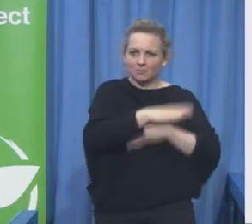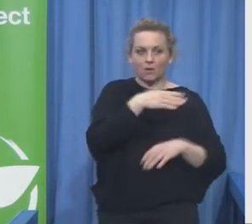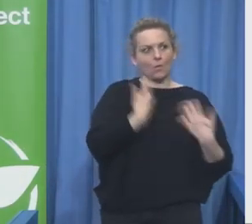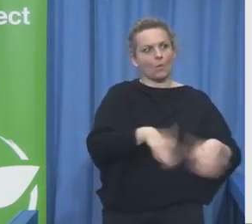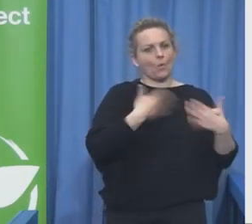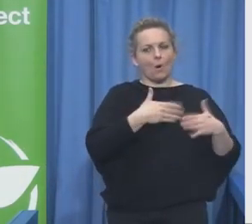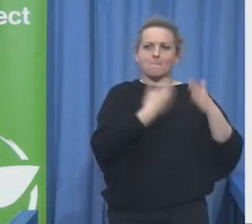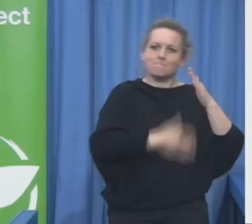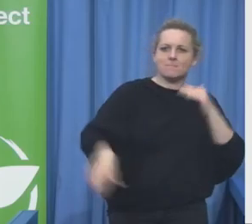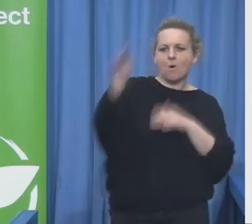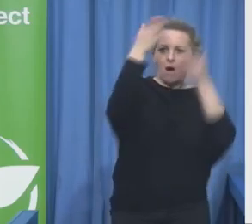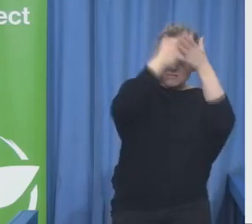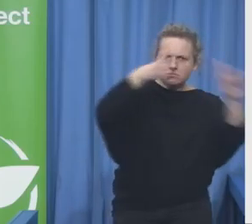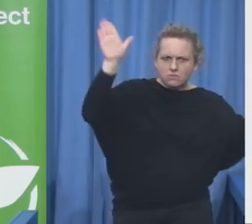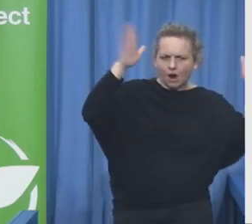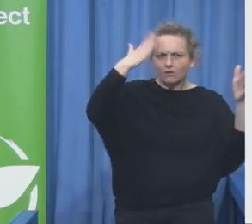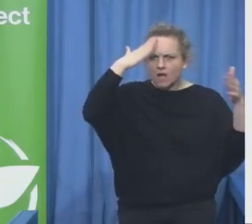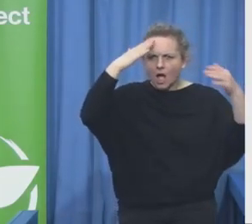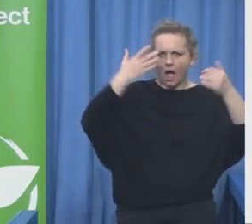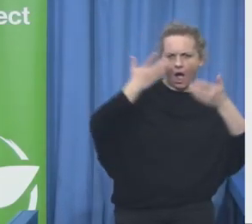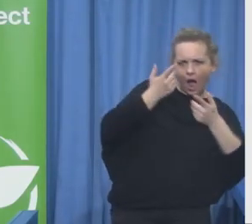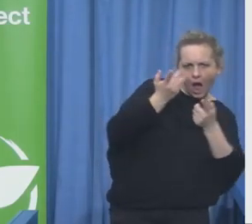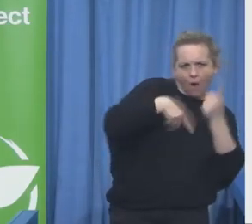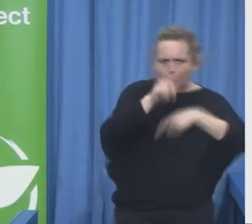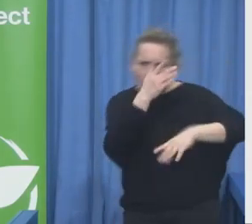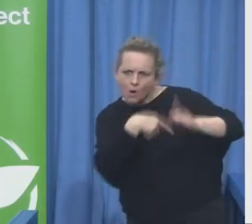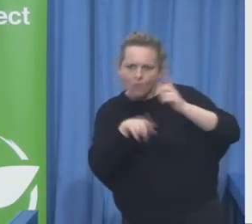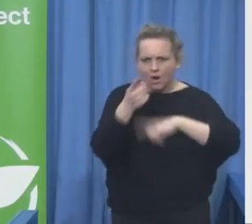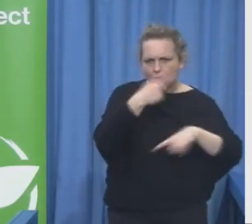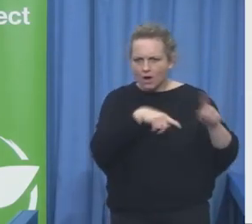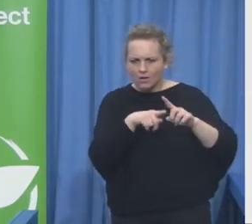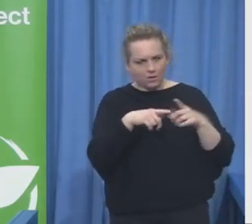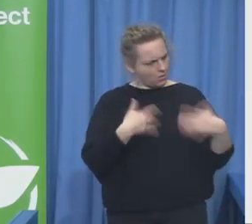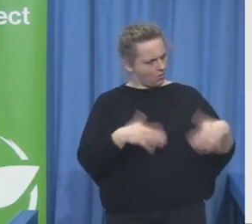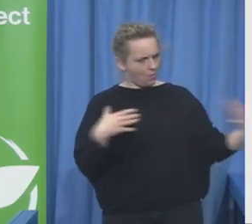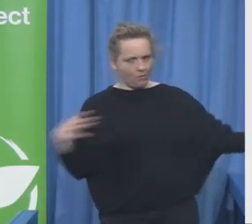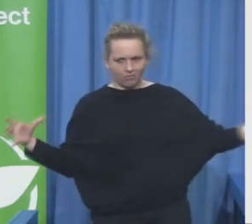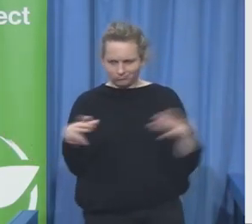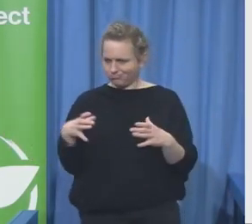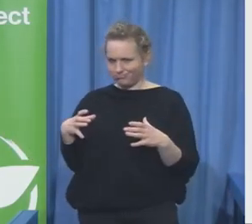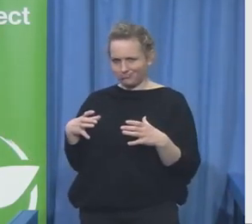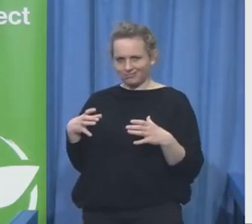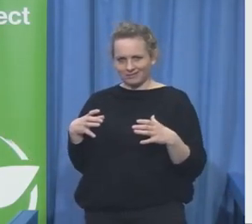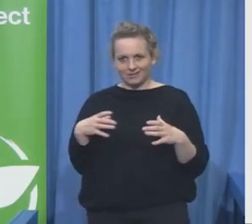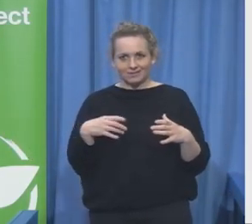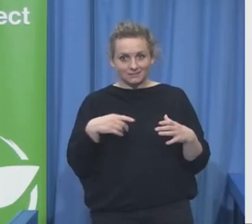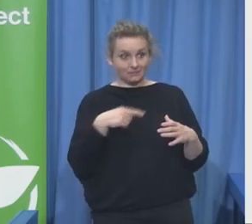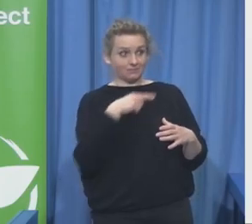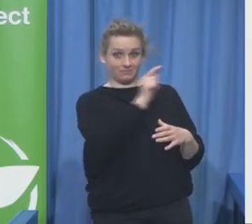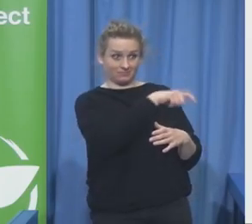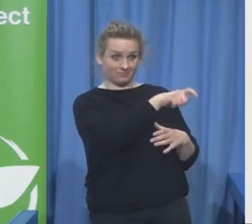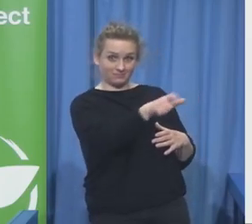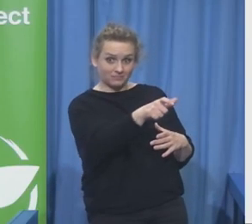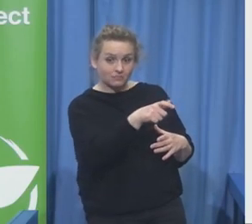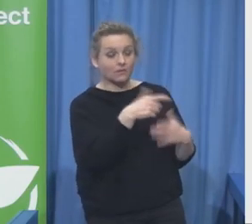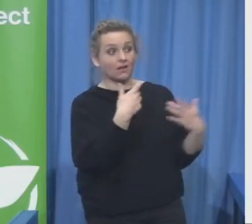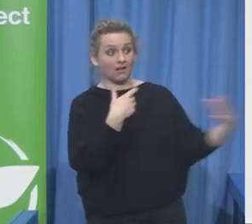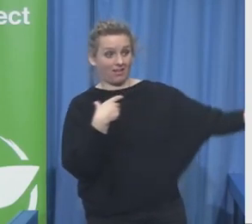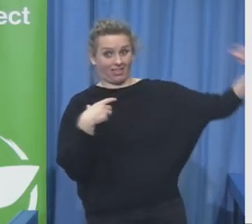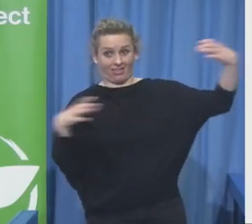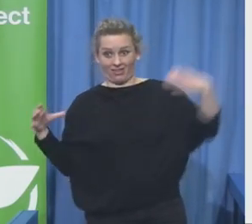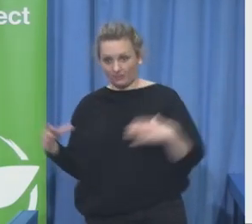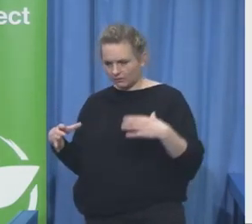about that because we want to promote the very positive impact that people with disabilities have on their colleagues. And that's a message that I think all